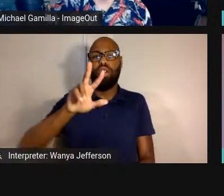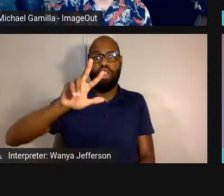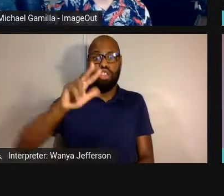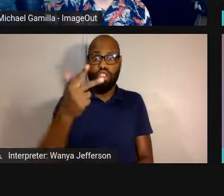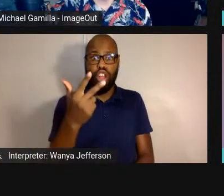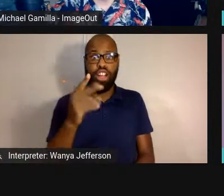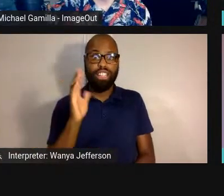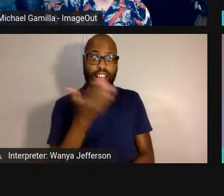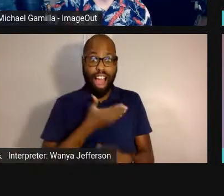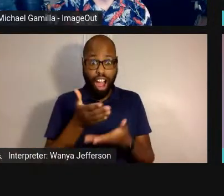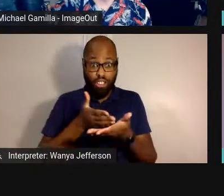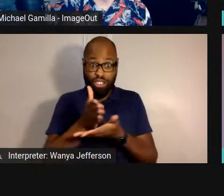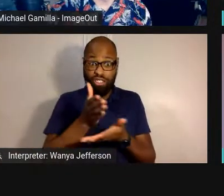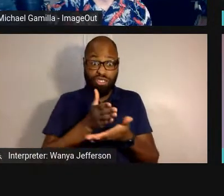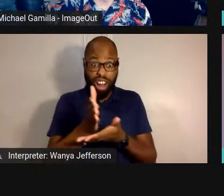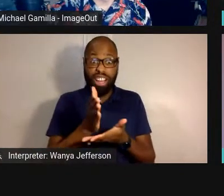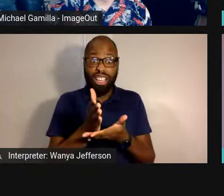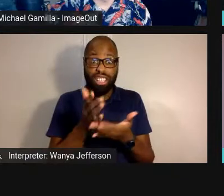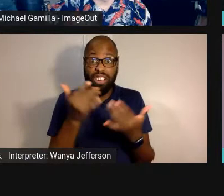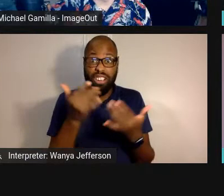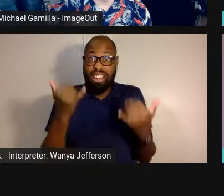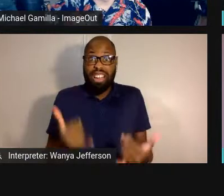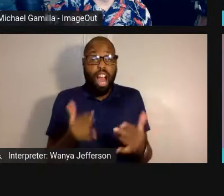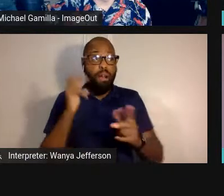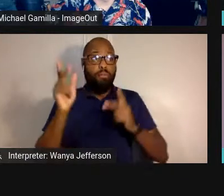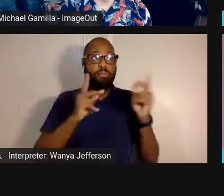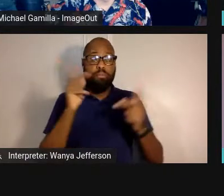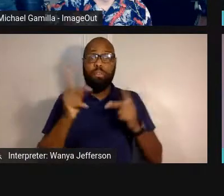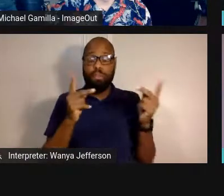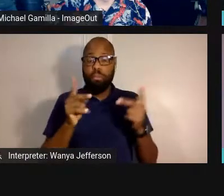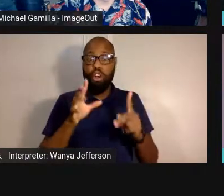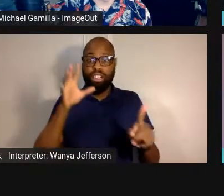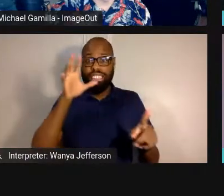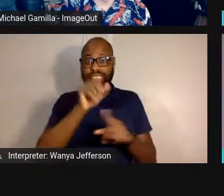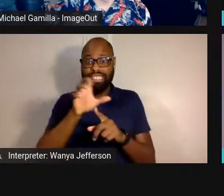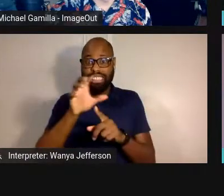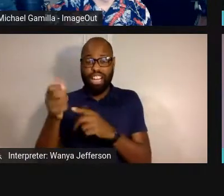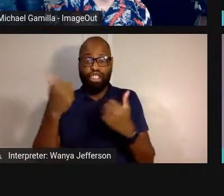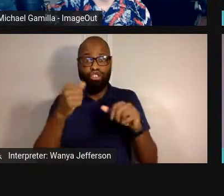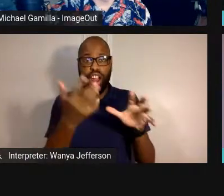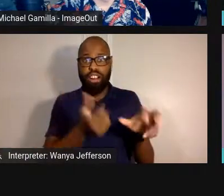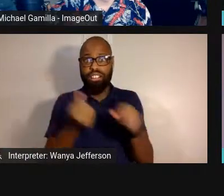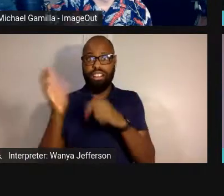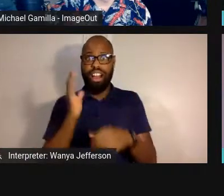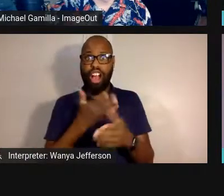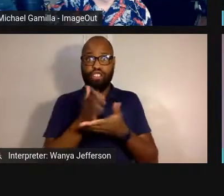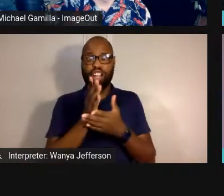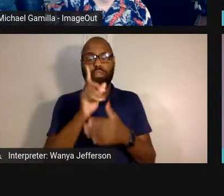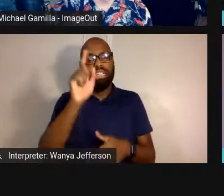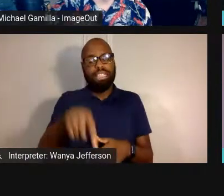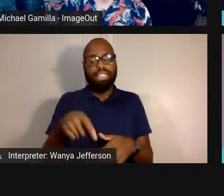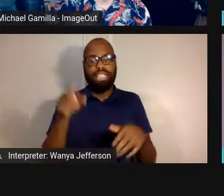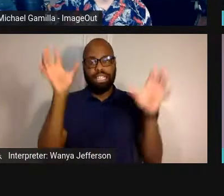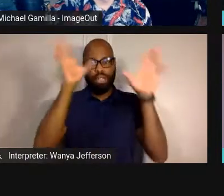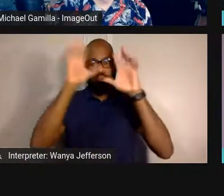rights are under attack and we need to have this president out of the White